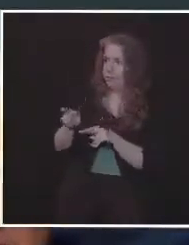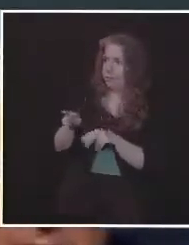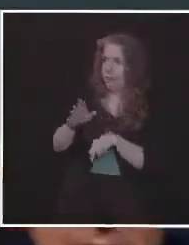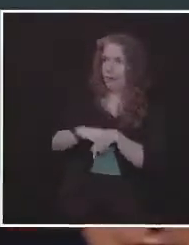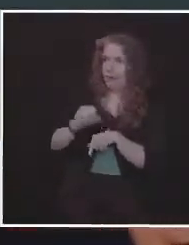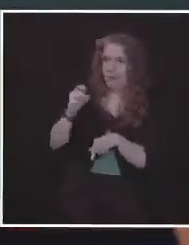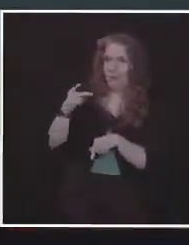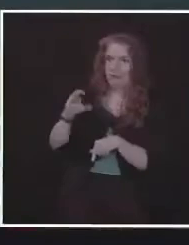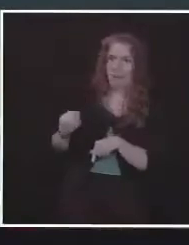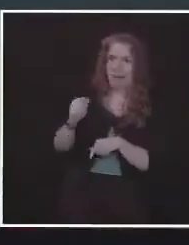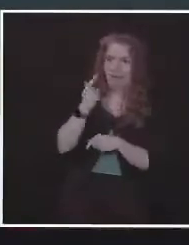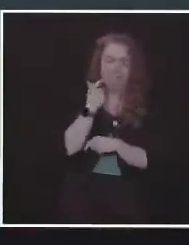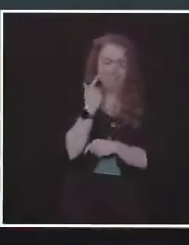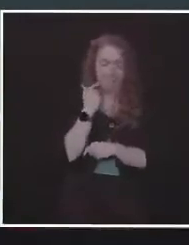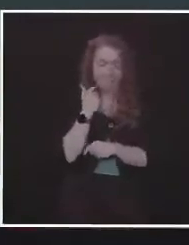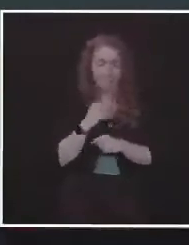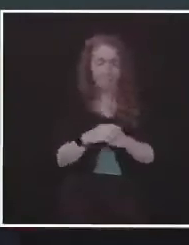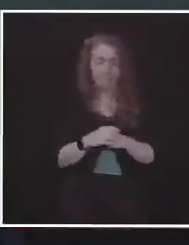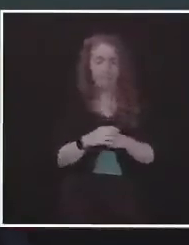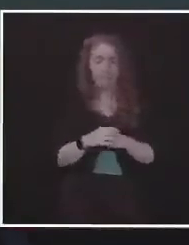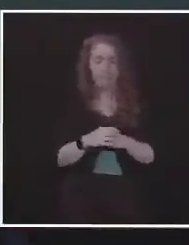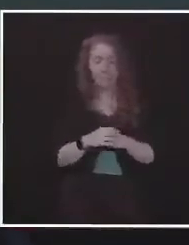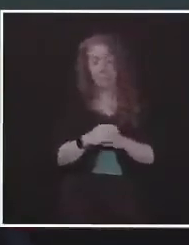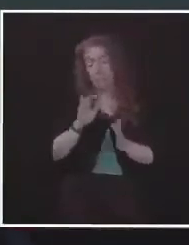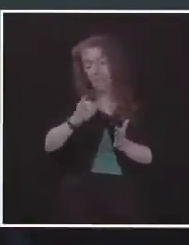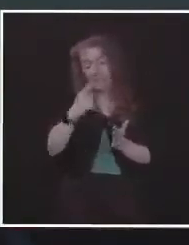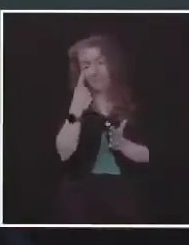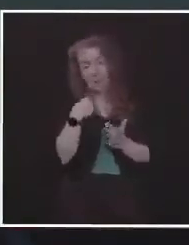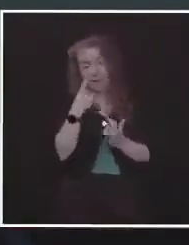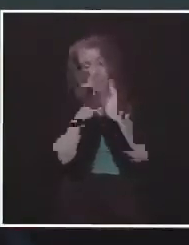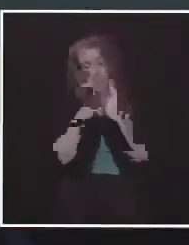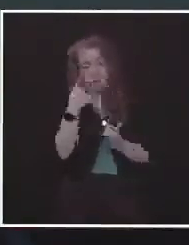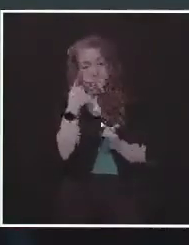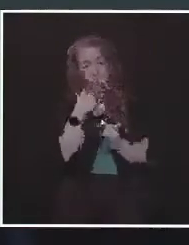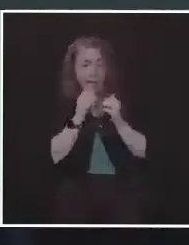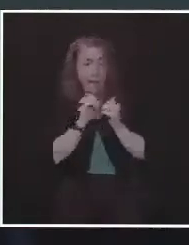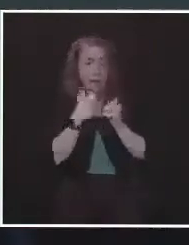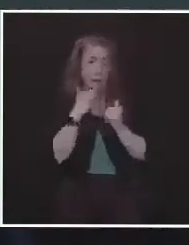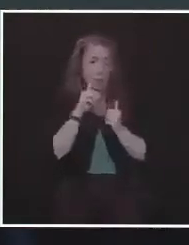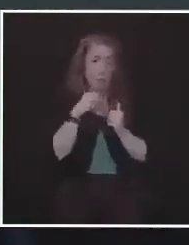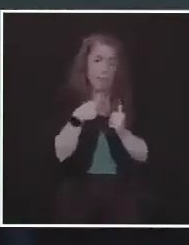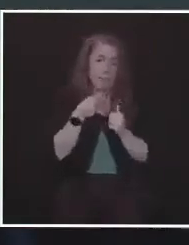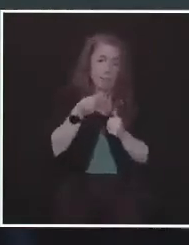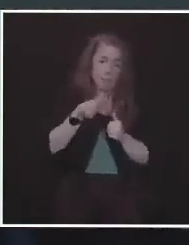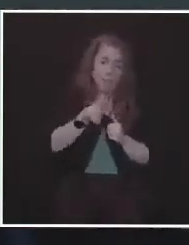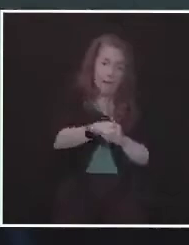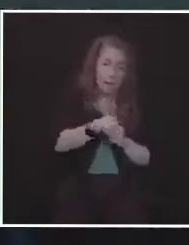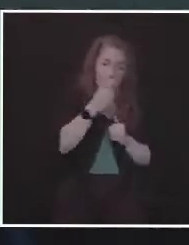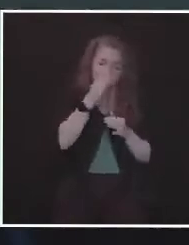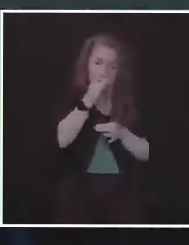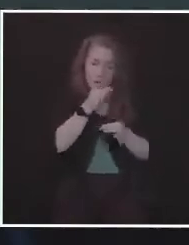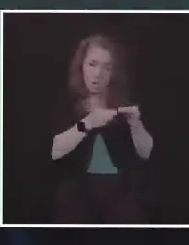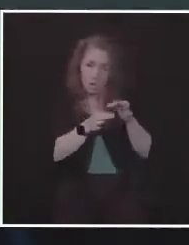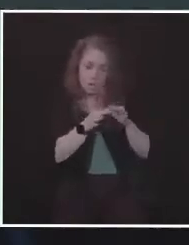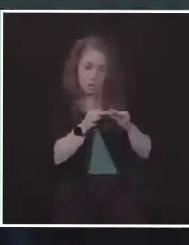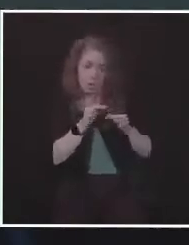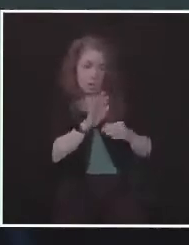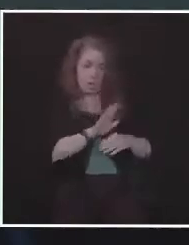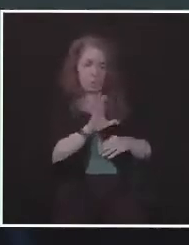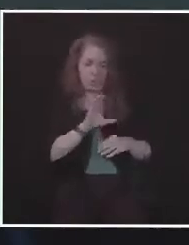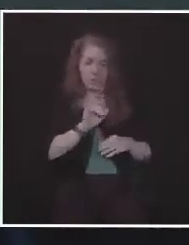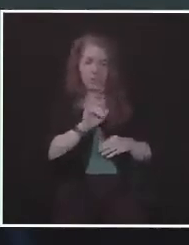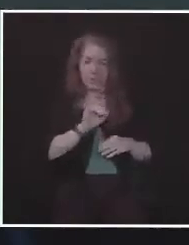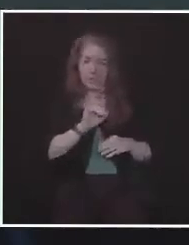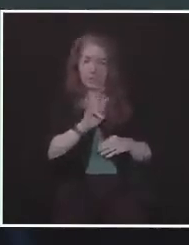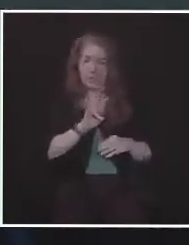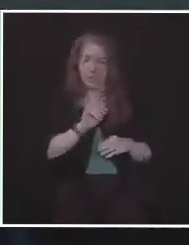is how do we compensate our civil servants? What is the role of the civil servant in the future? How are we structured as we move into the future?